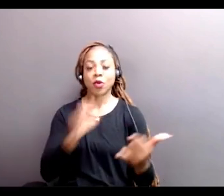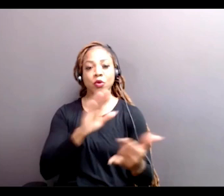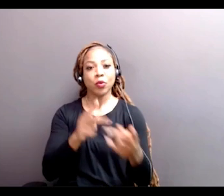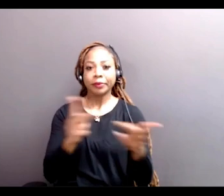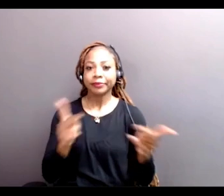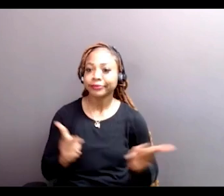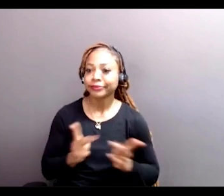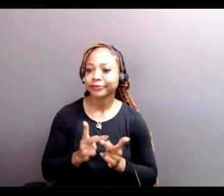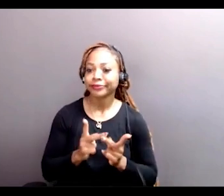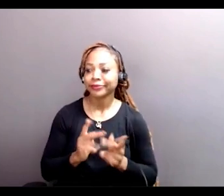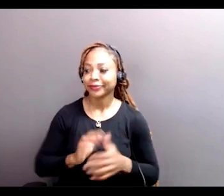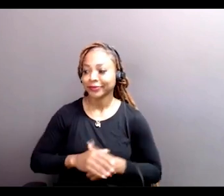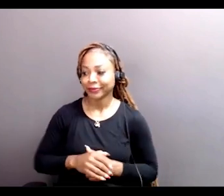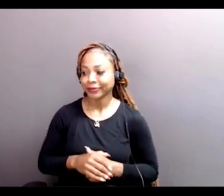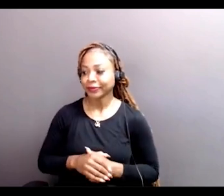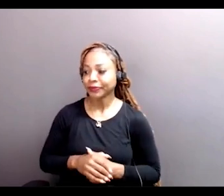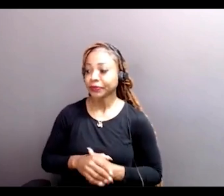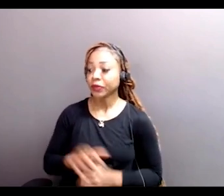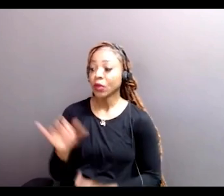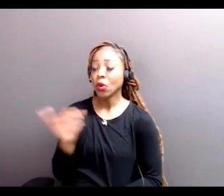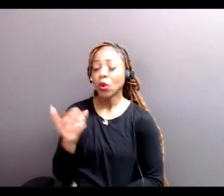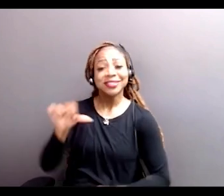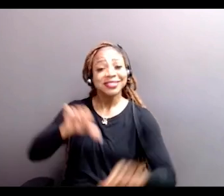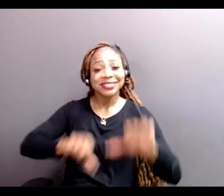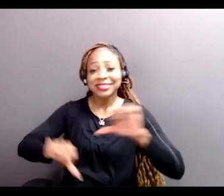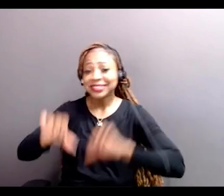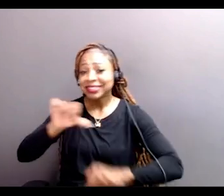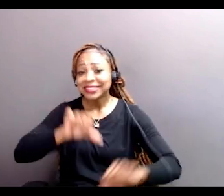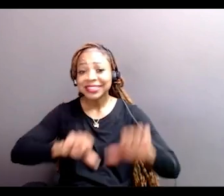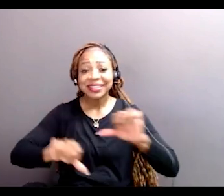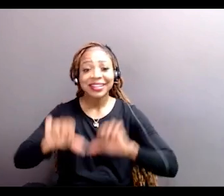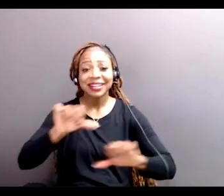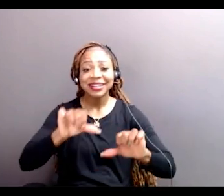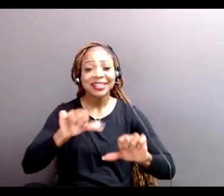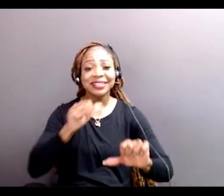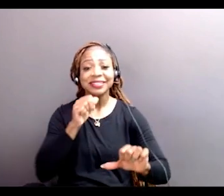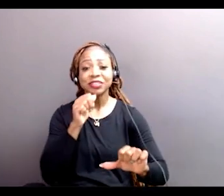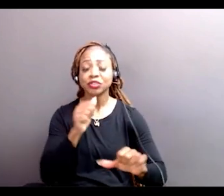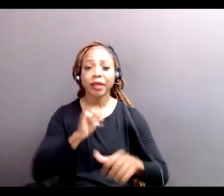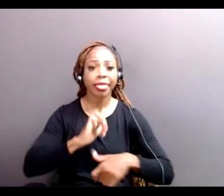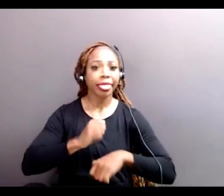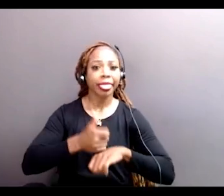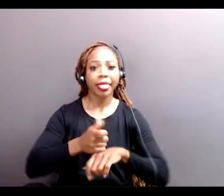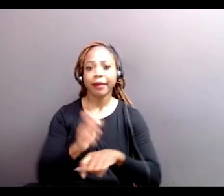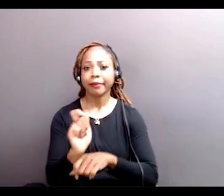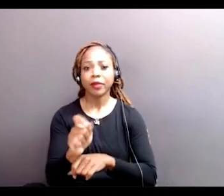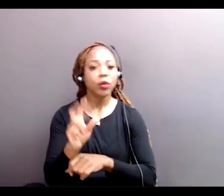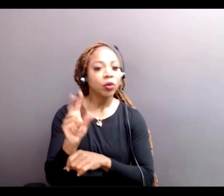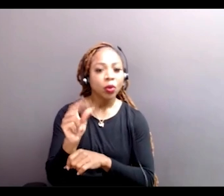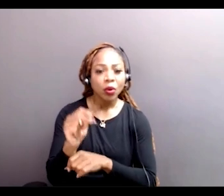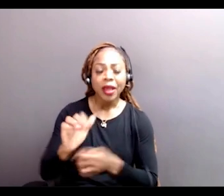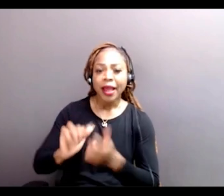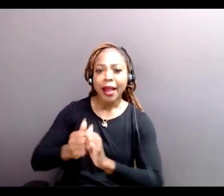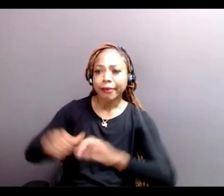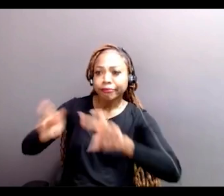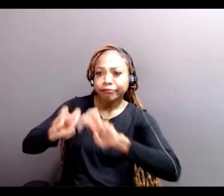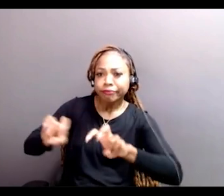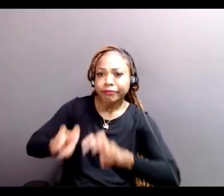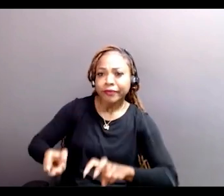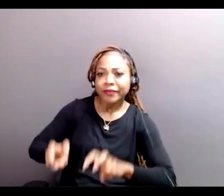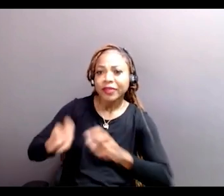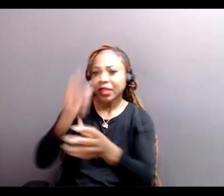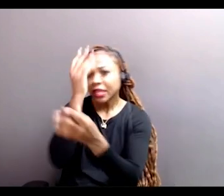positioned. And science is not objective. How we analyze the data is